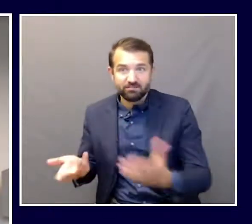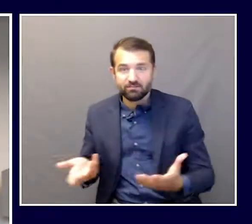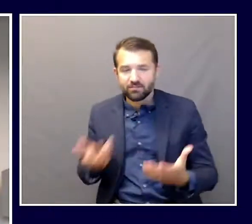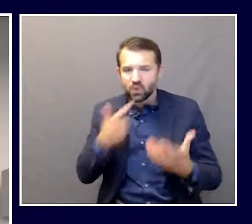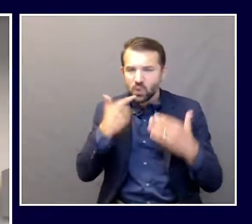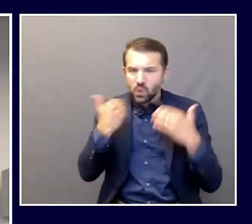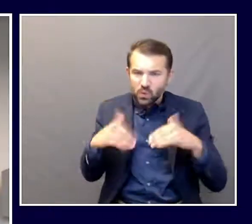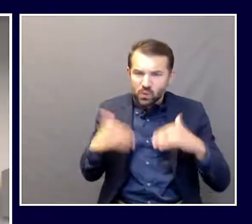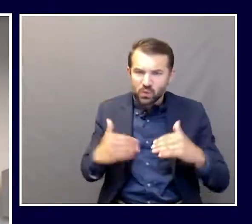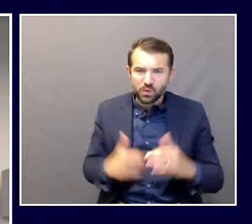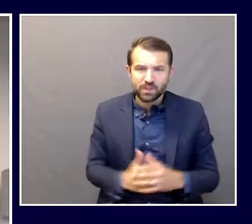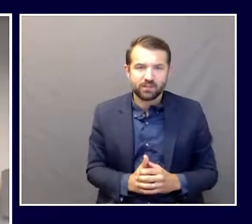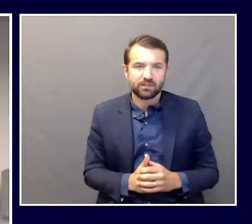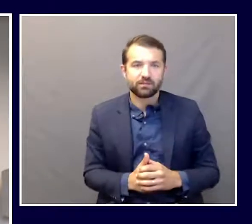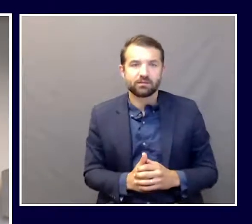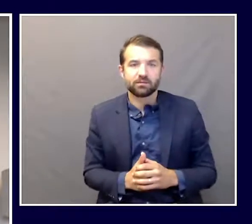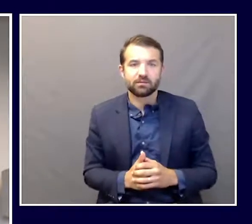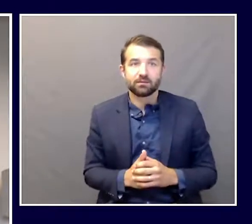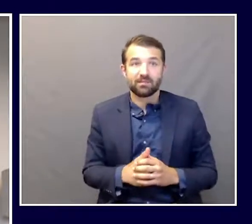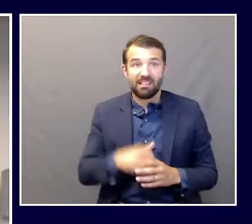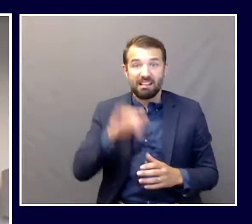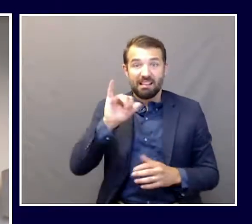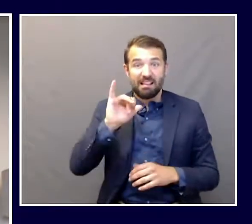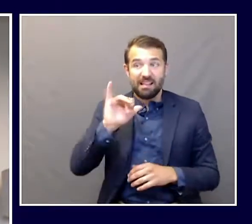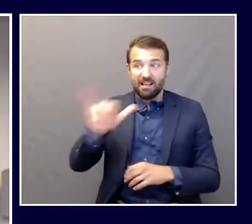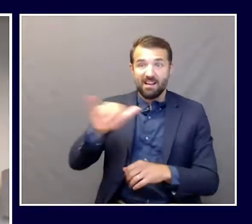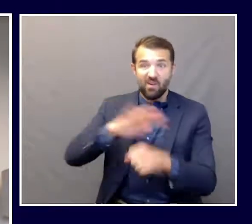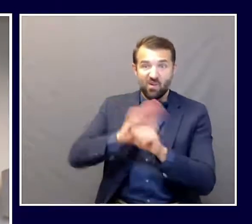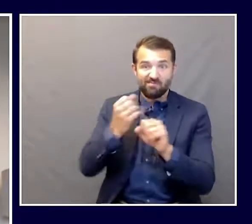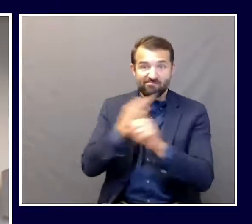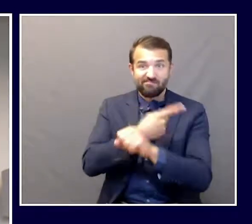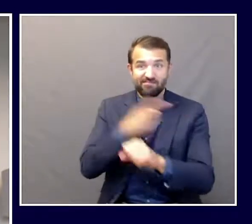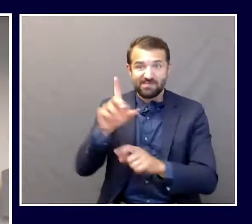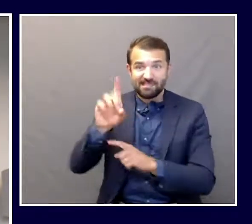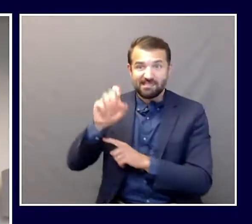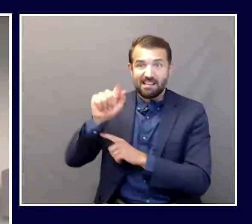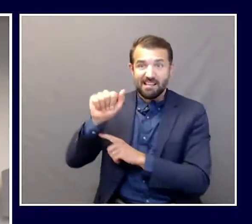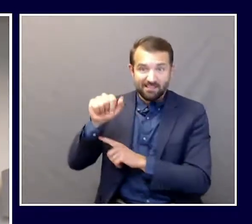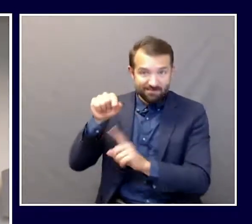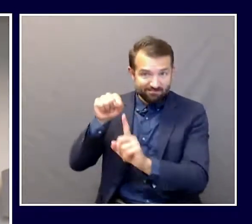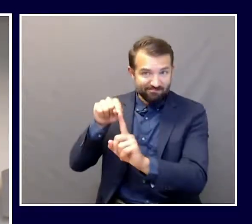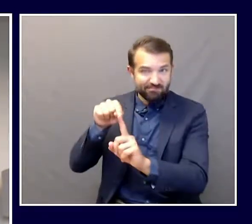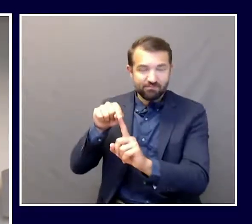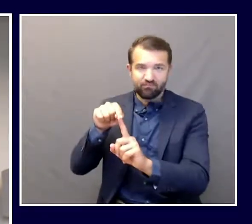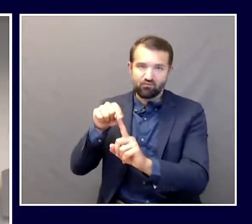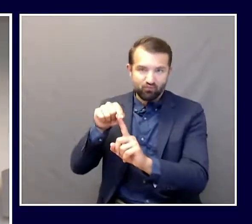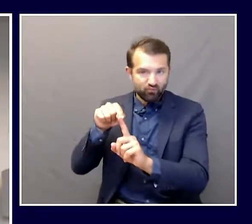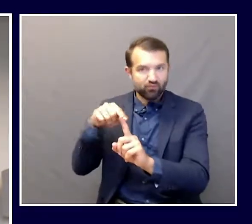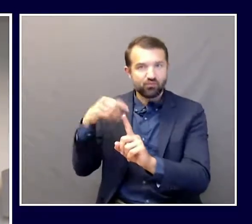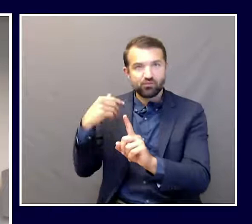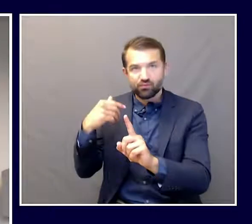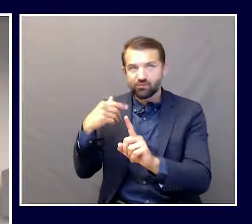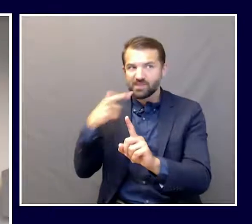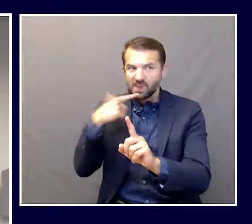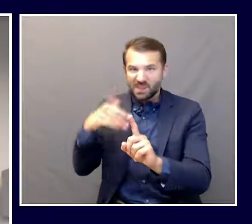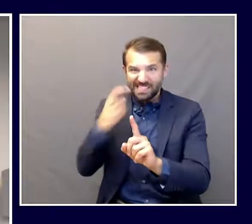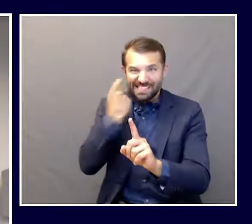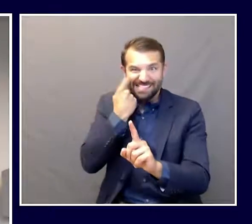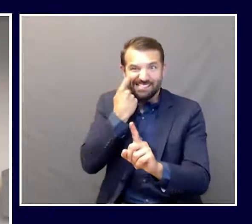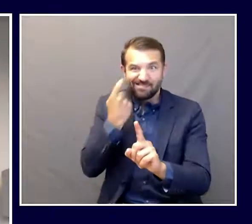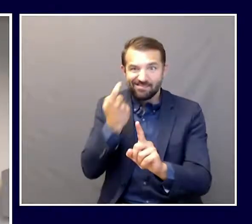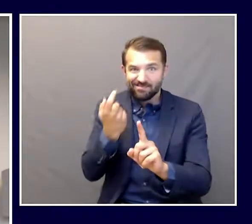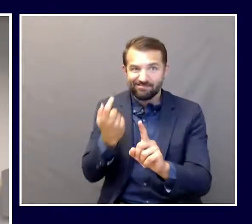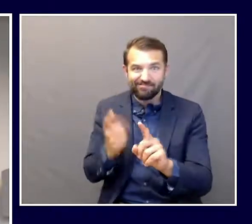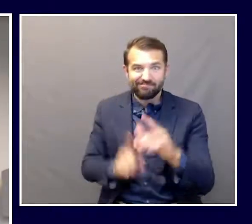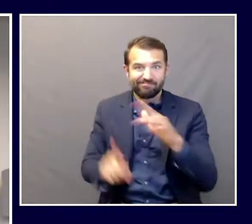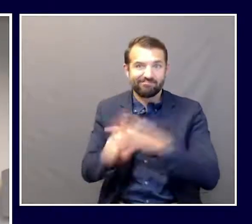by the Delta variant is really something of an epilogue, since for folks who are vaccinated, the main